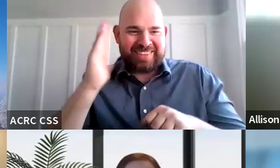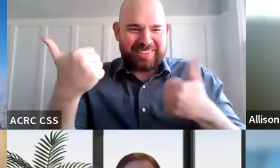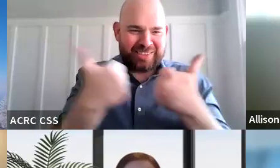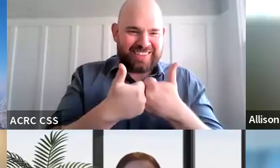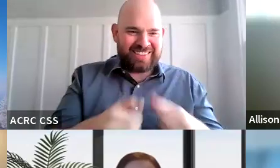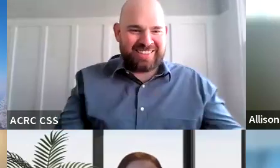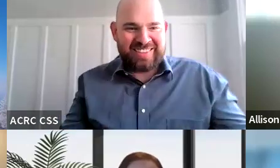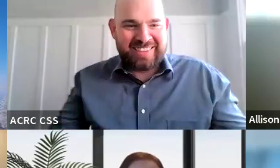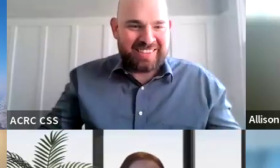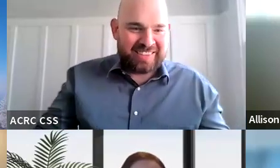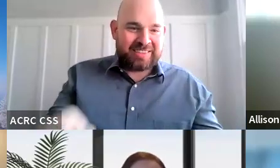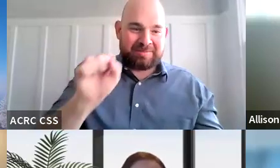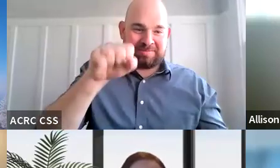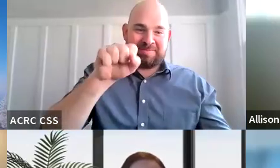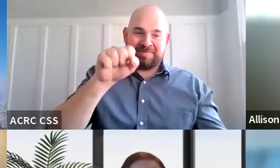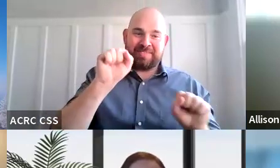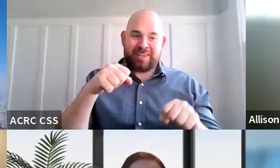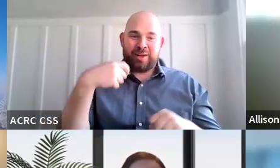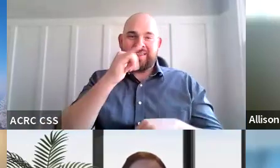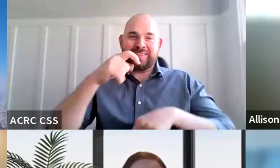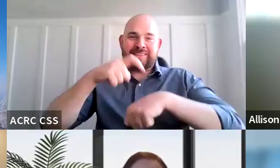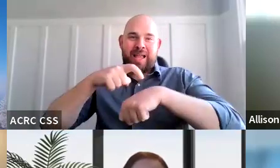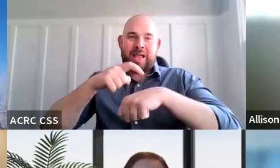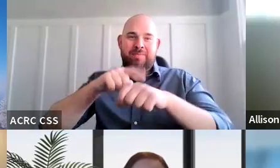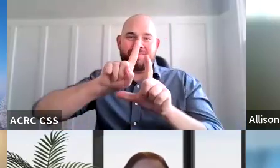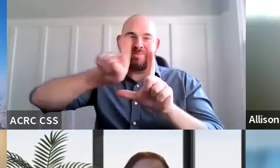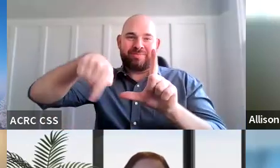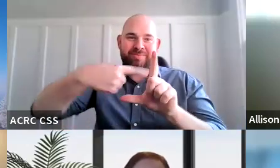Good job. I know, those ones can be challenging.